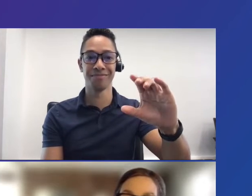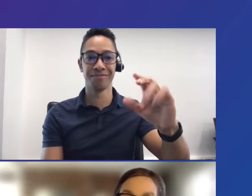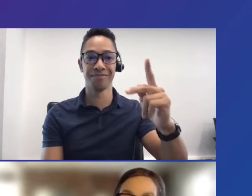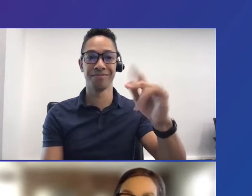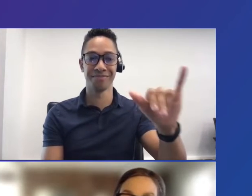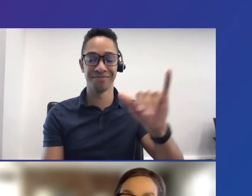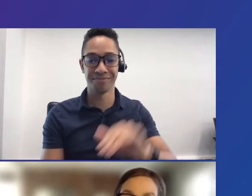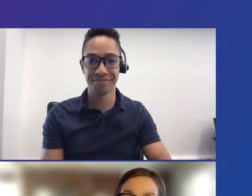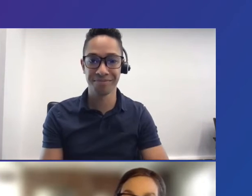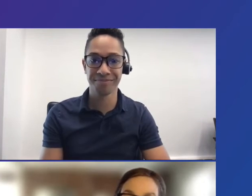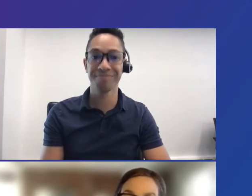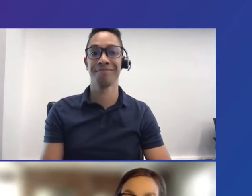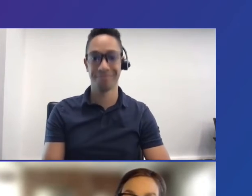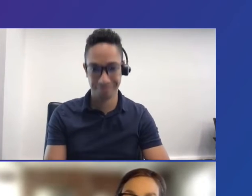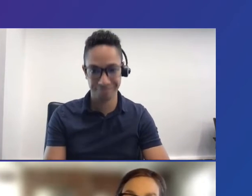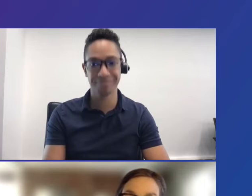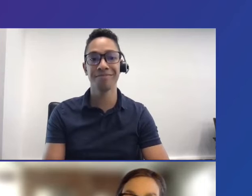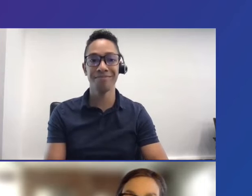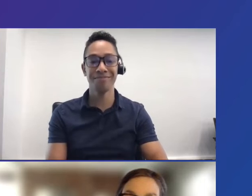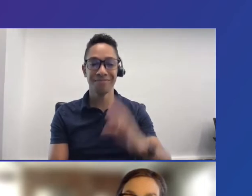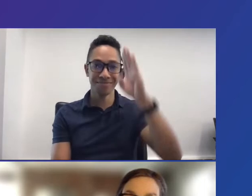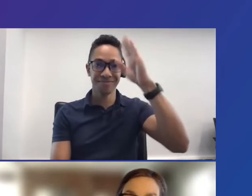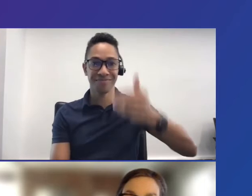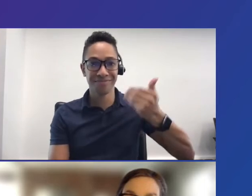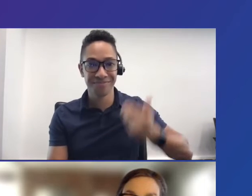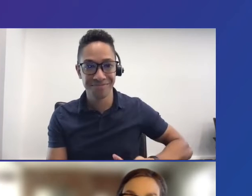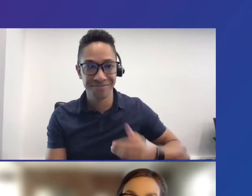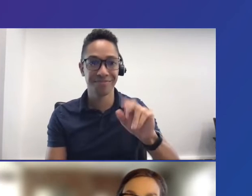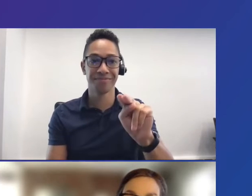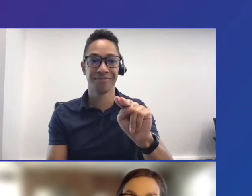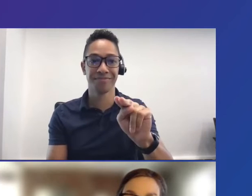Yes, I'm Nikki Perrizo,